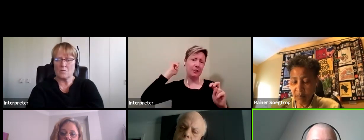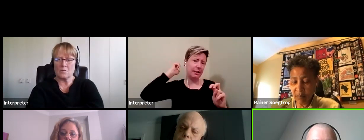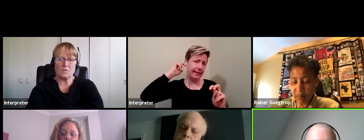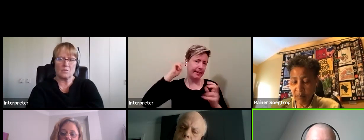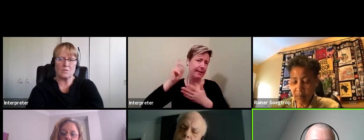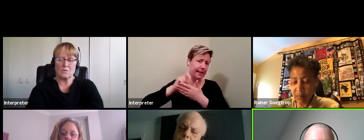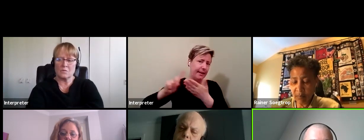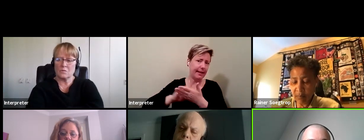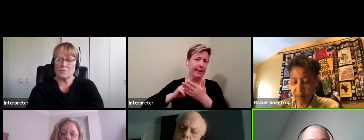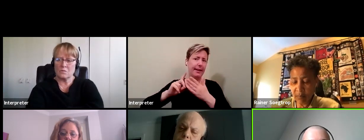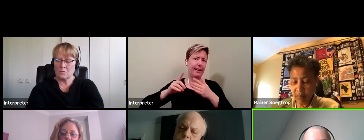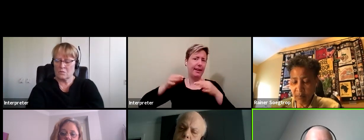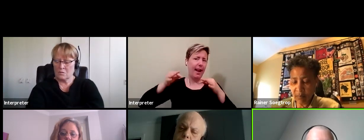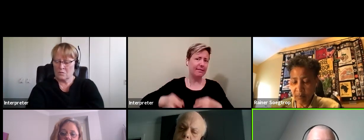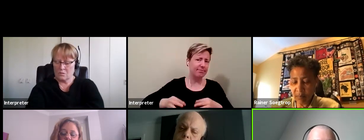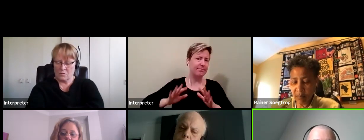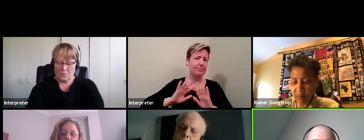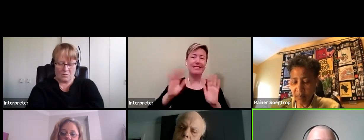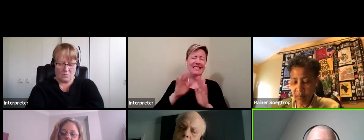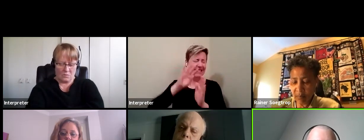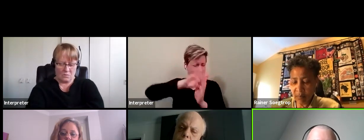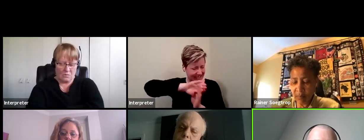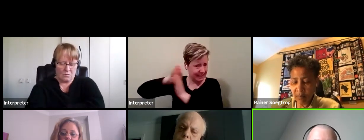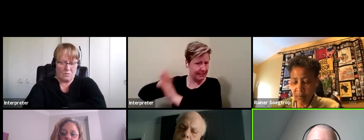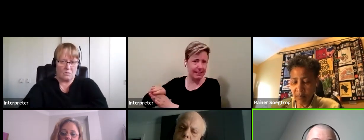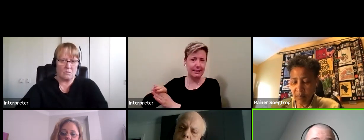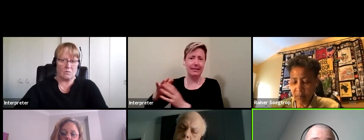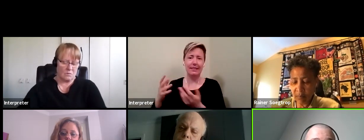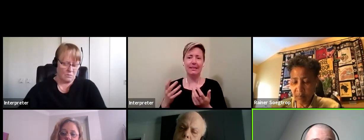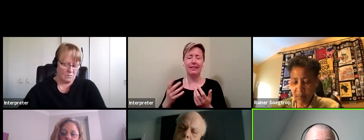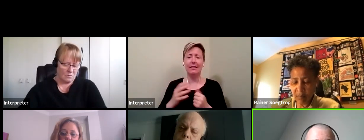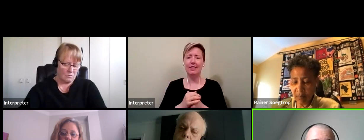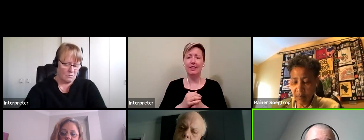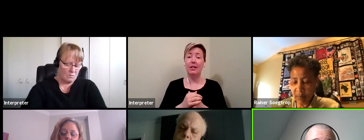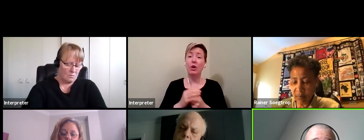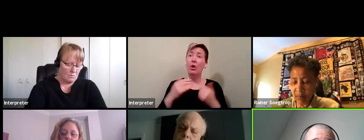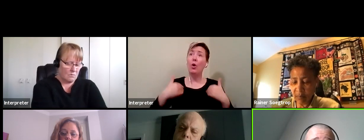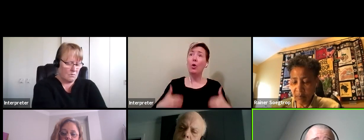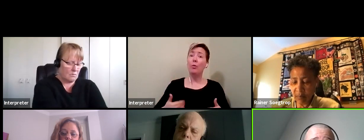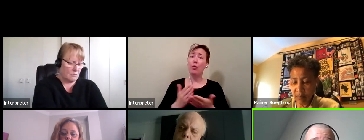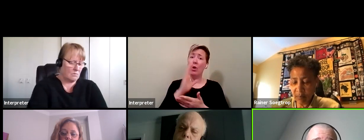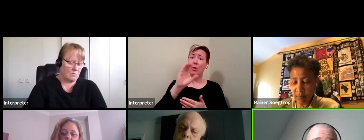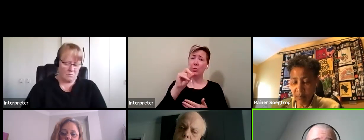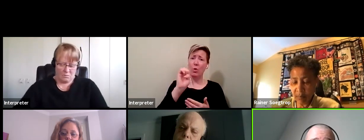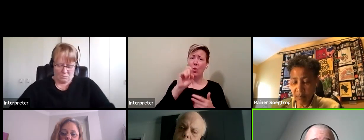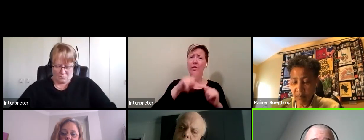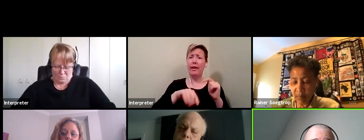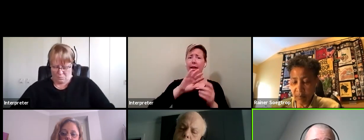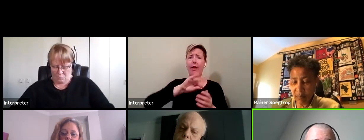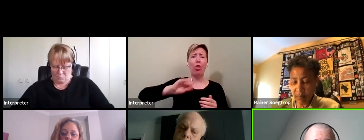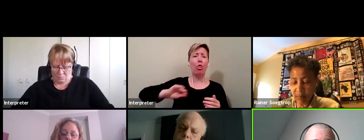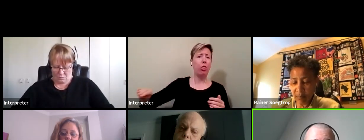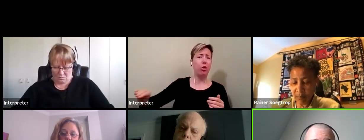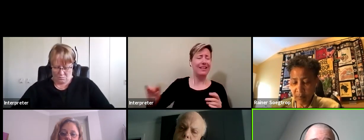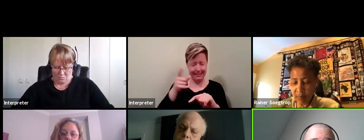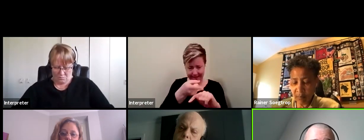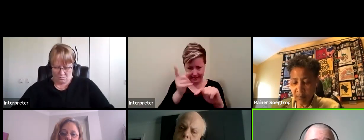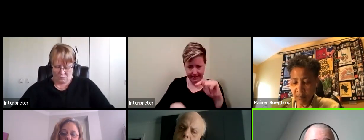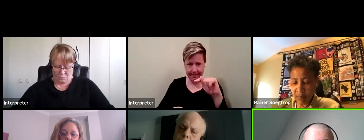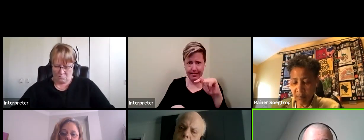and characteristic protected in our human rights code, it can't be deprioritized. People cannot be deprioritized from